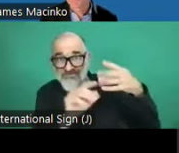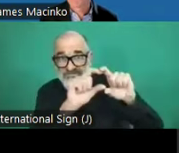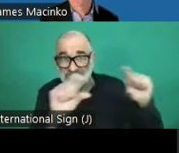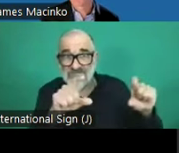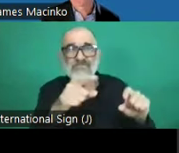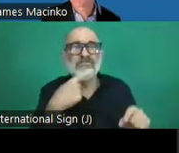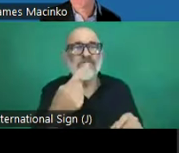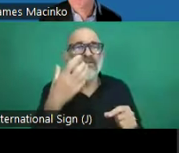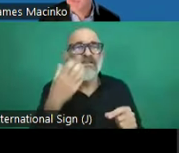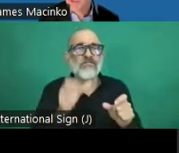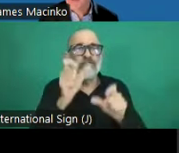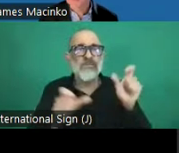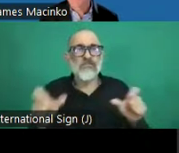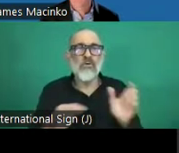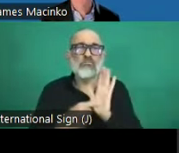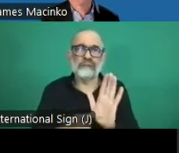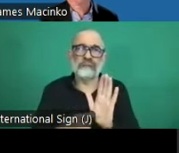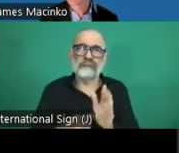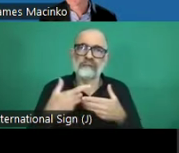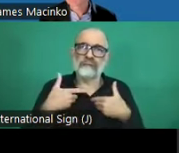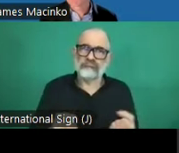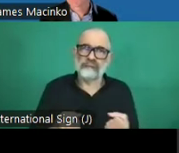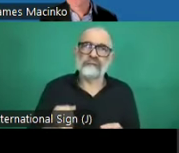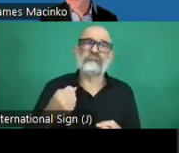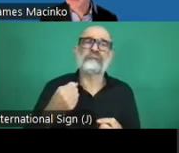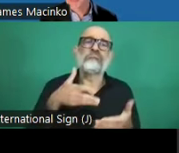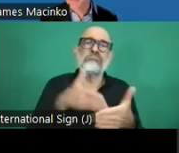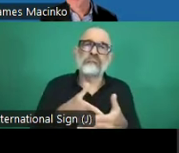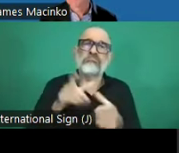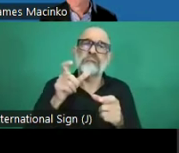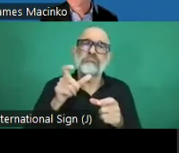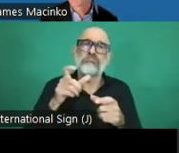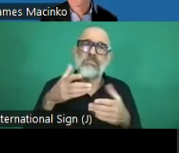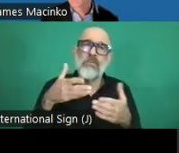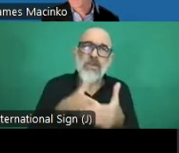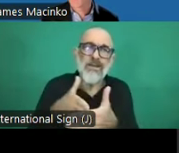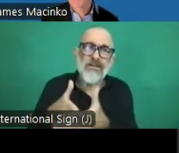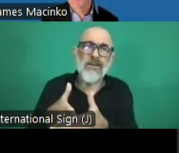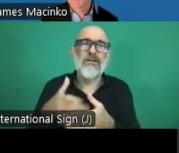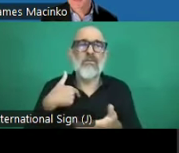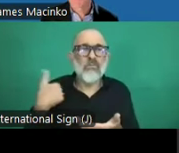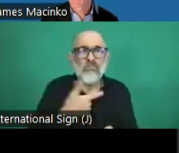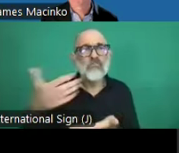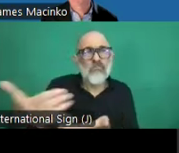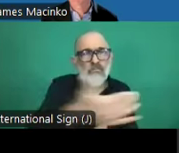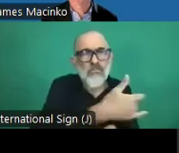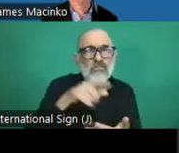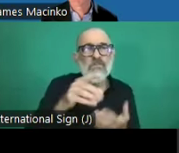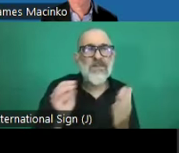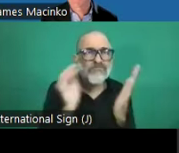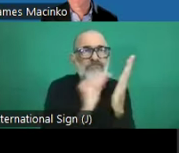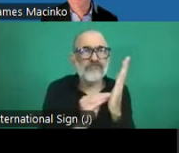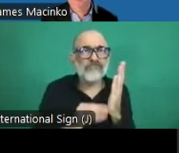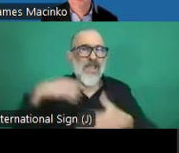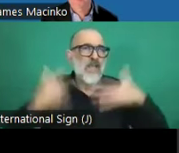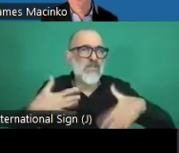room. They could apply to a hospital. They could apply to a primary health care clinic. We wouldn't know in this indicator. So again, some of